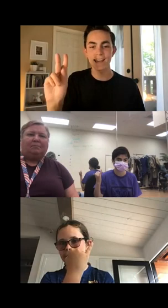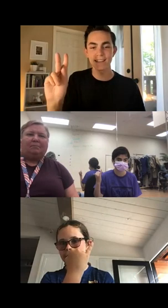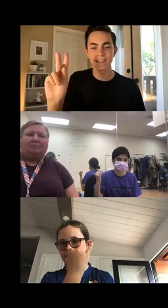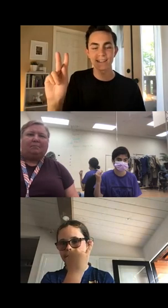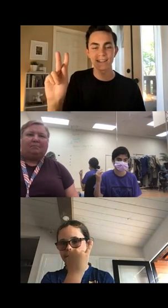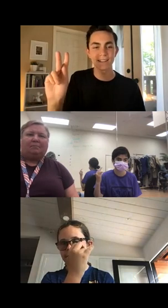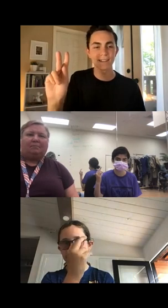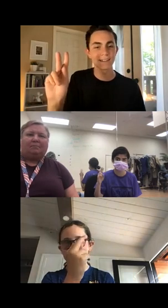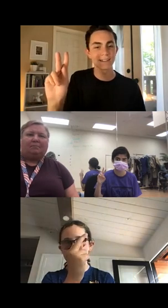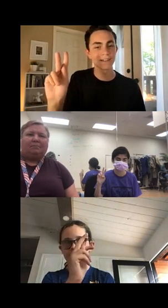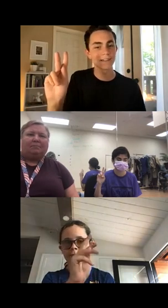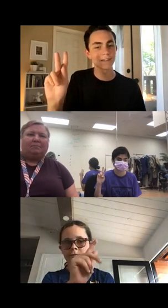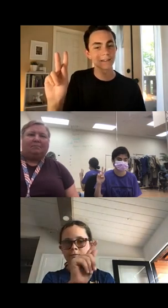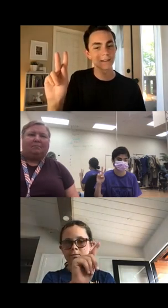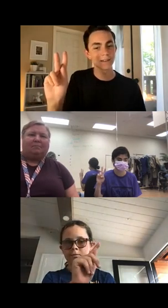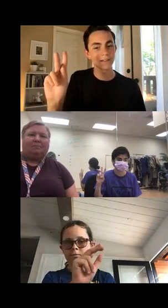K.